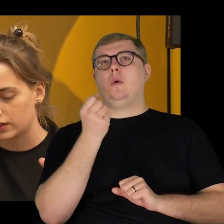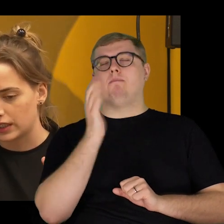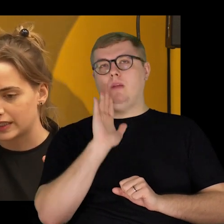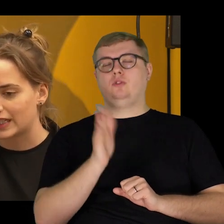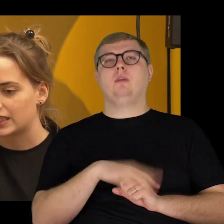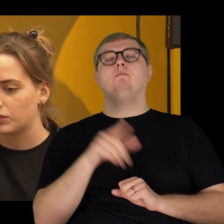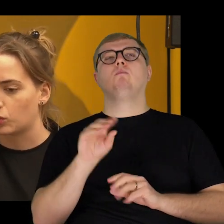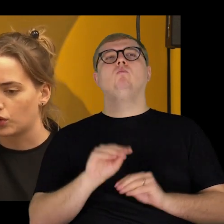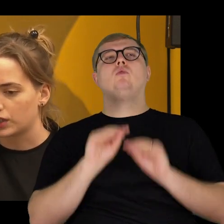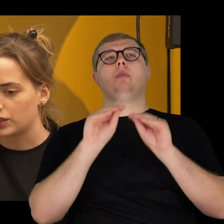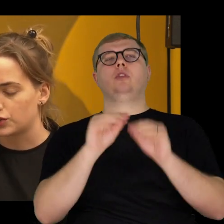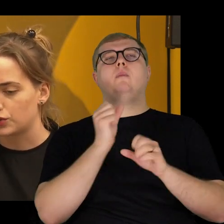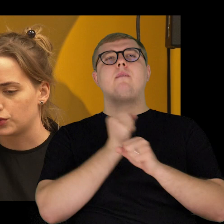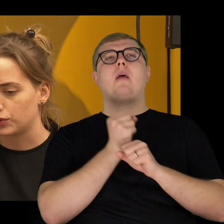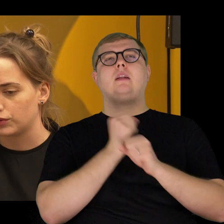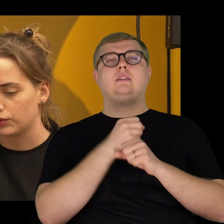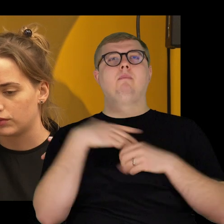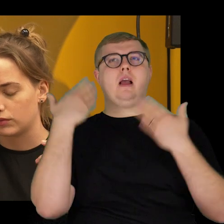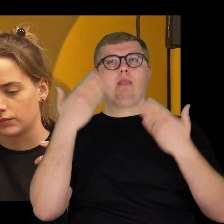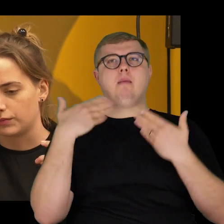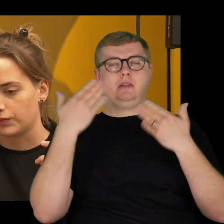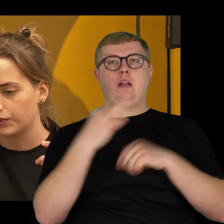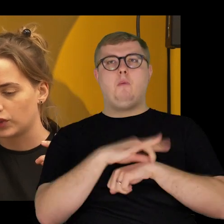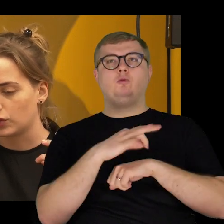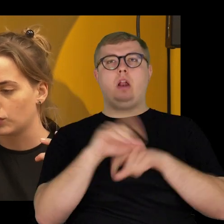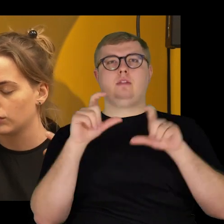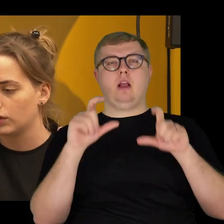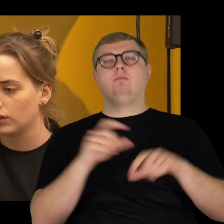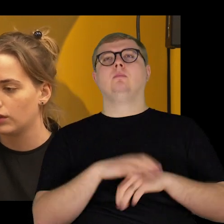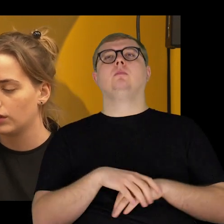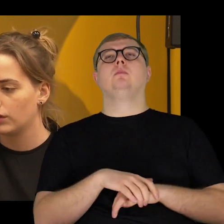transferring academic work into